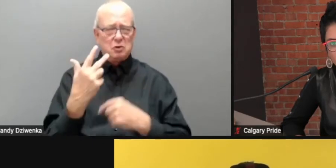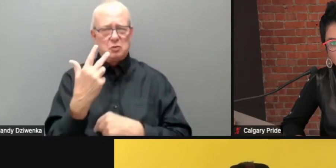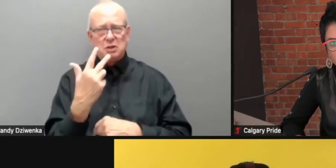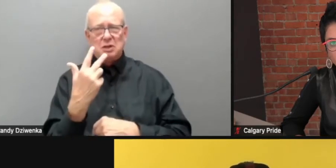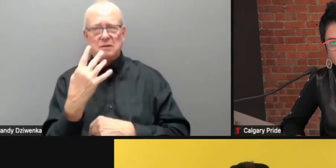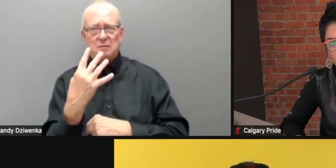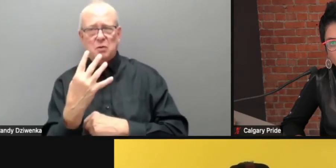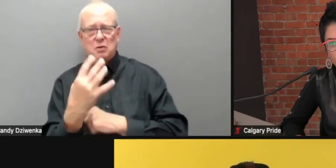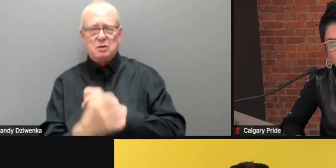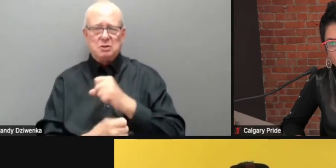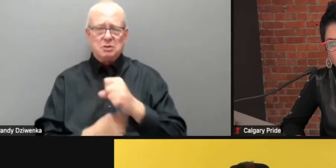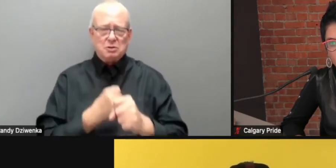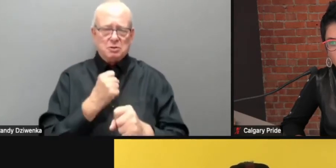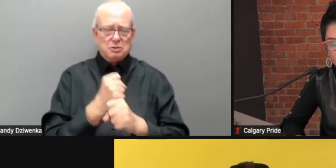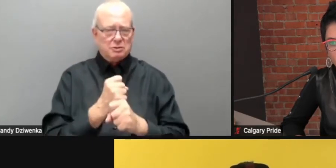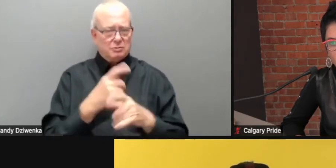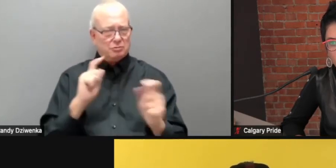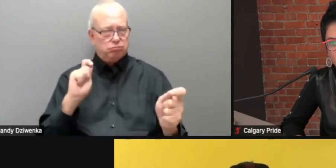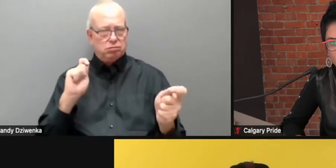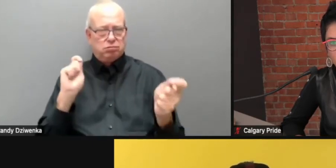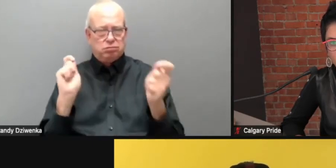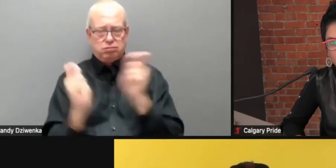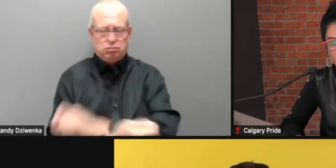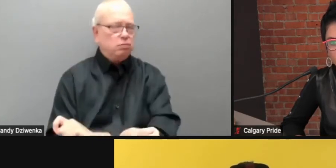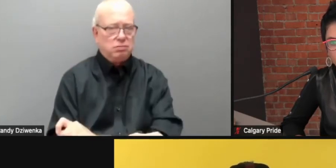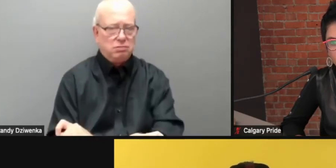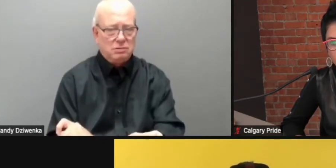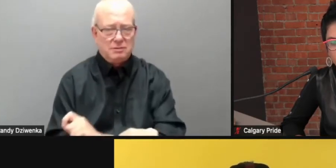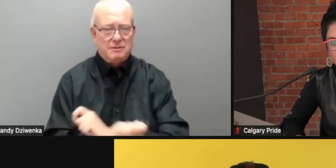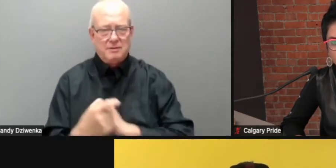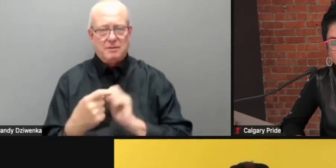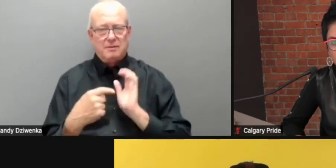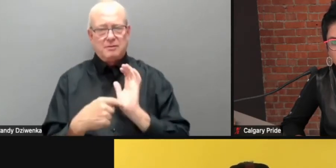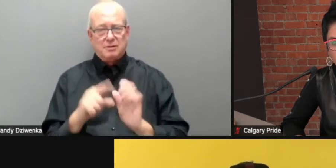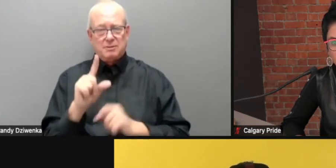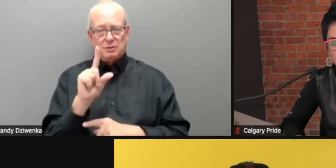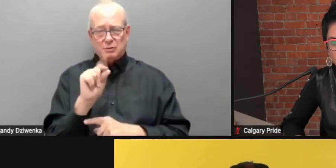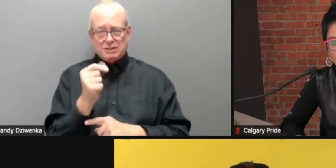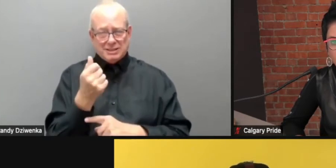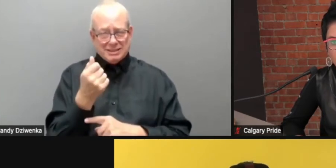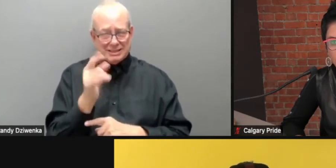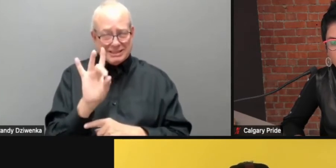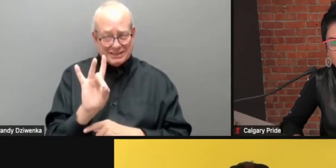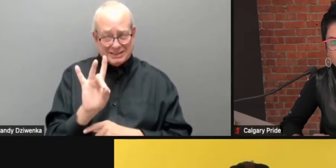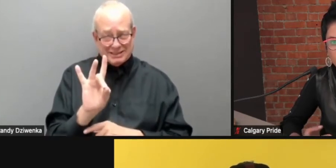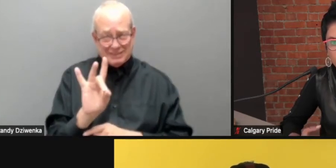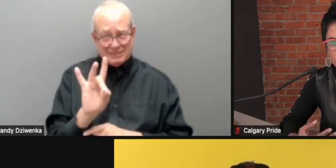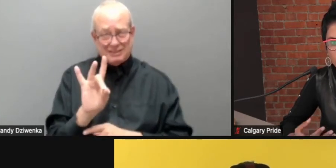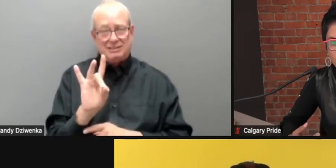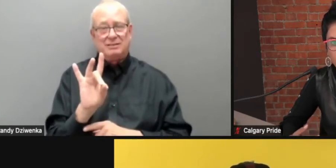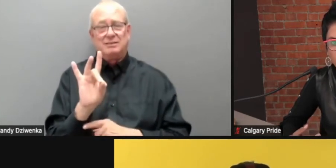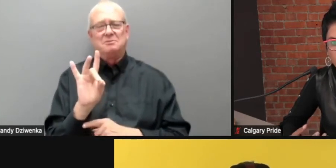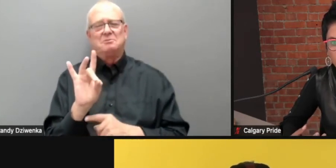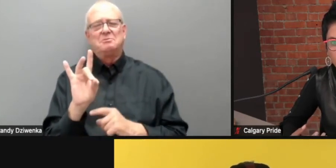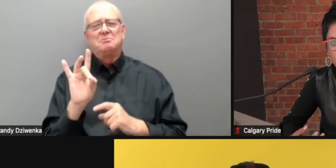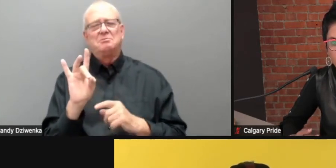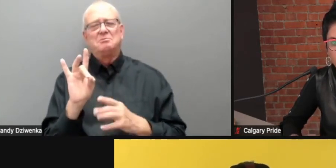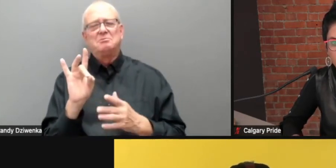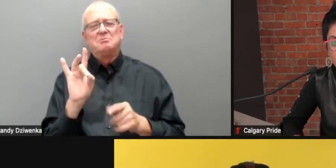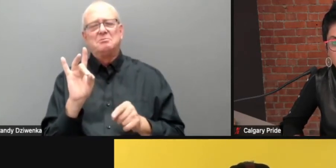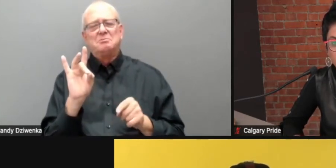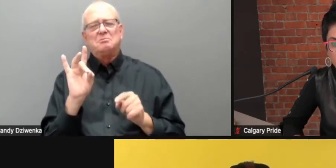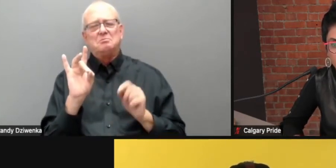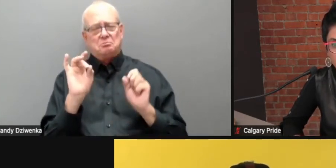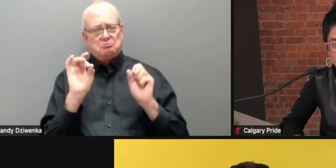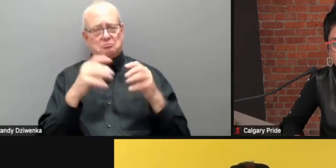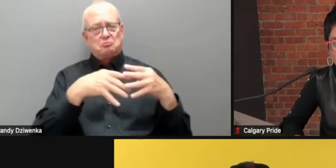when it was legal for same-sex relationships to exist. Can you sort of elaborate on